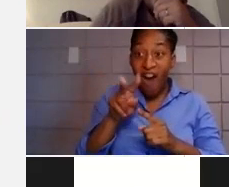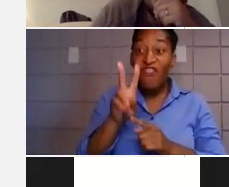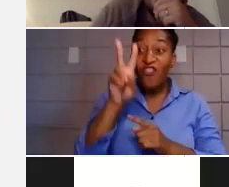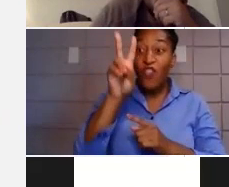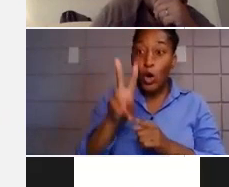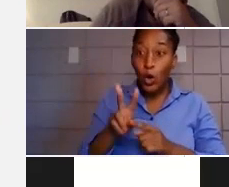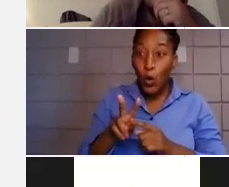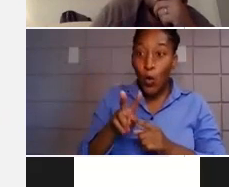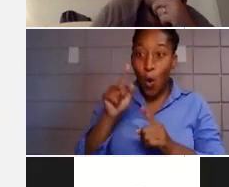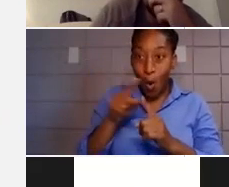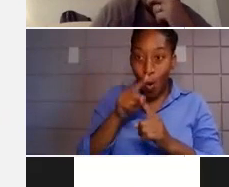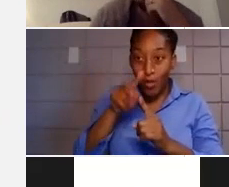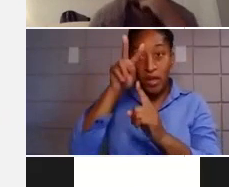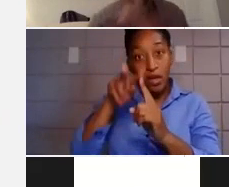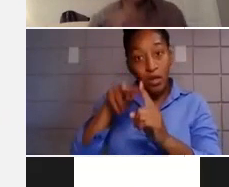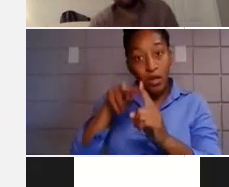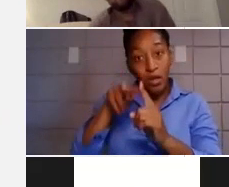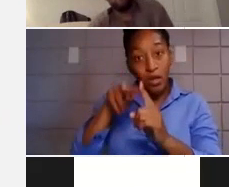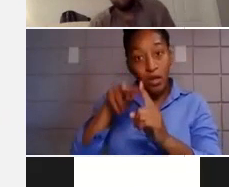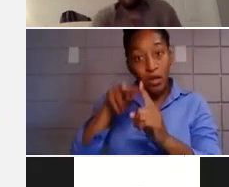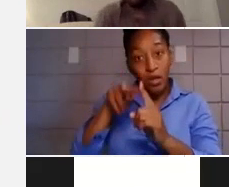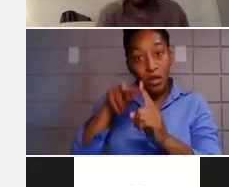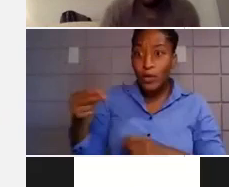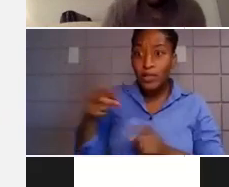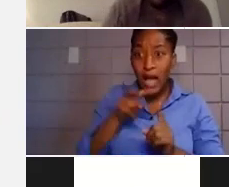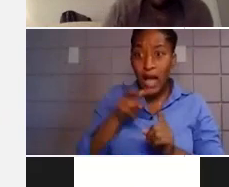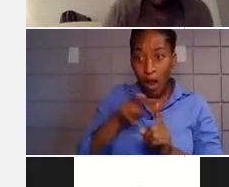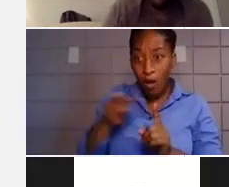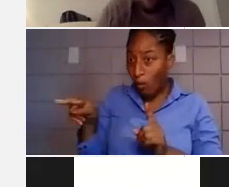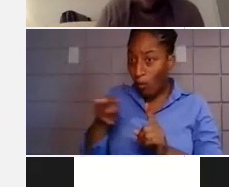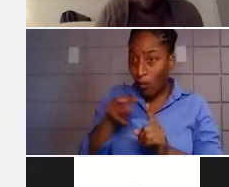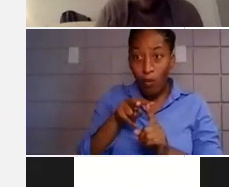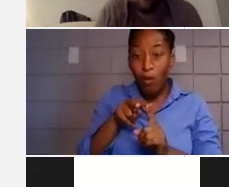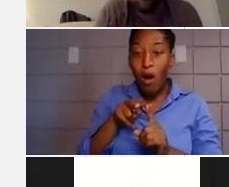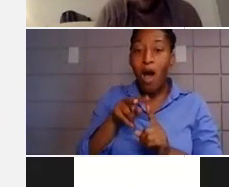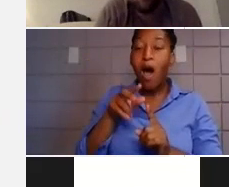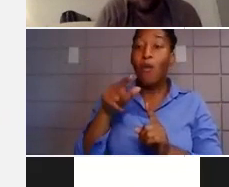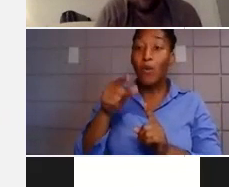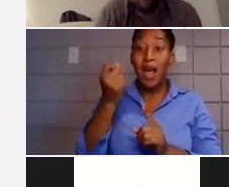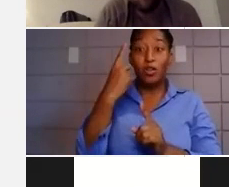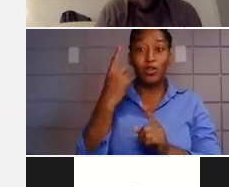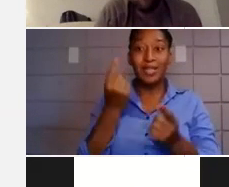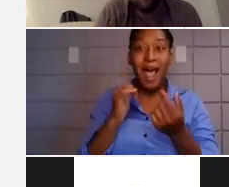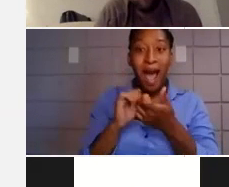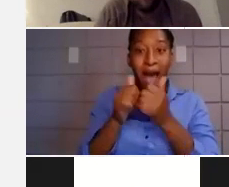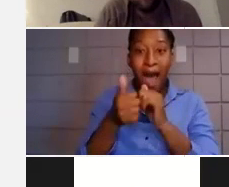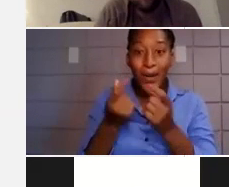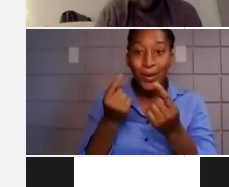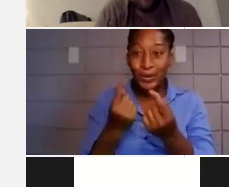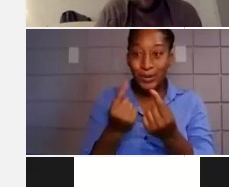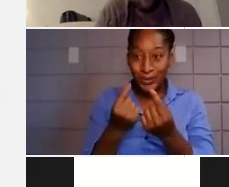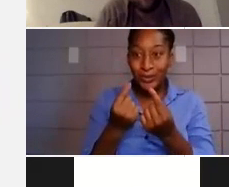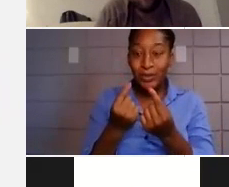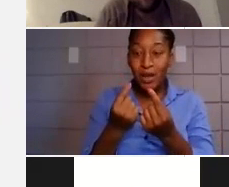itself. So, hey, wait a minute. We already know how to do that. We know how to look at horizontal motion. We know how to look at